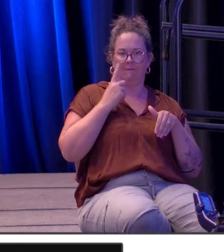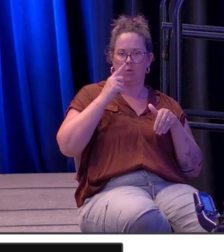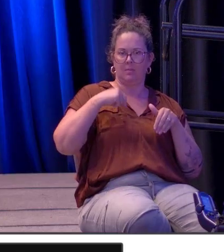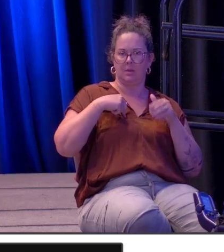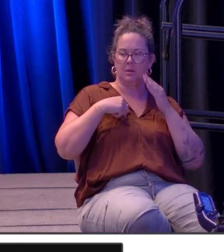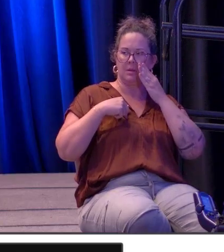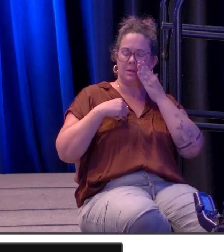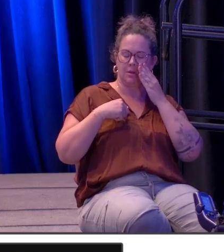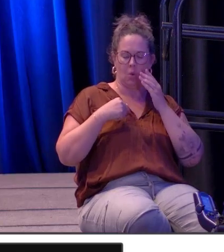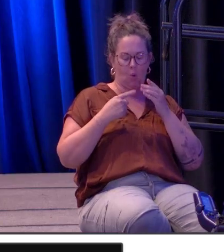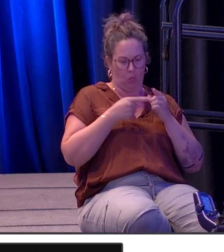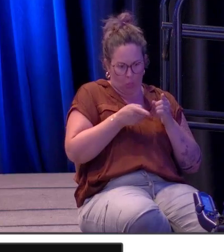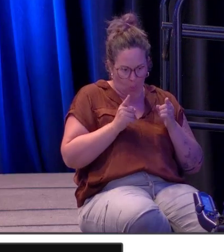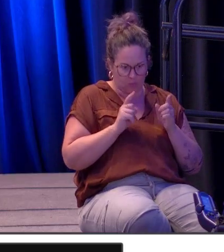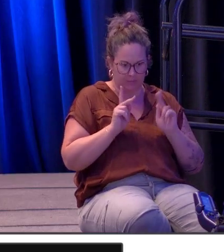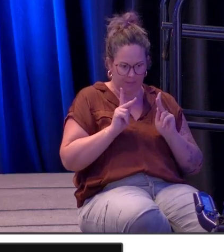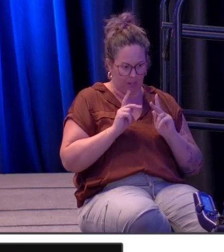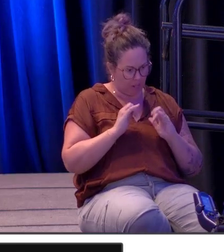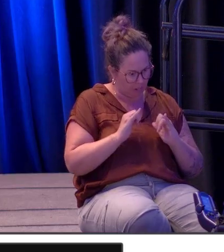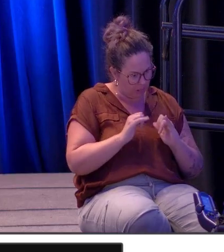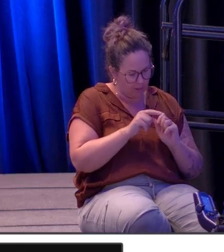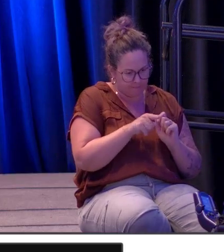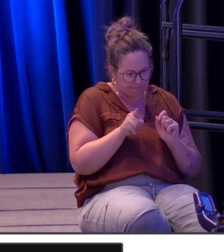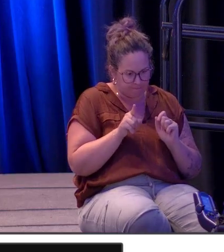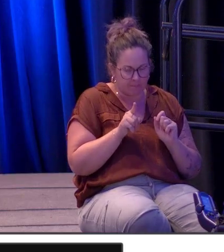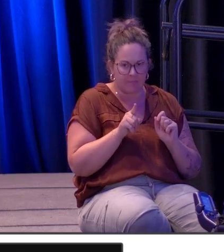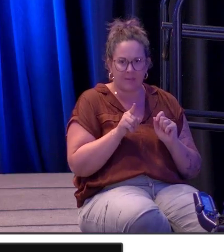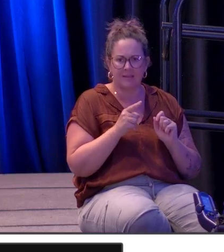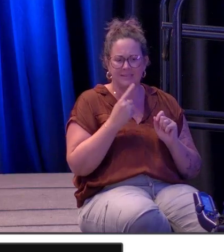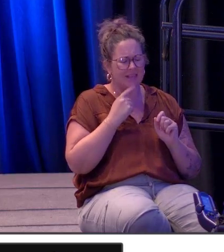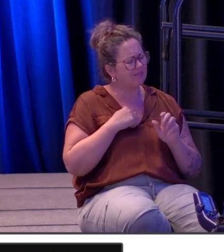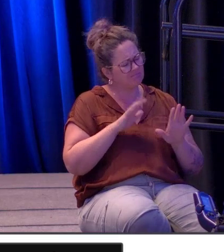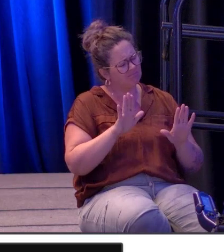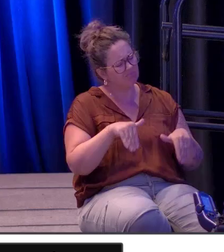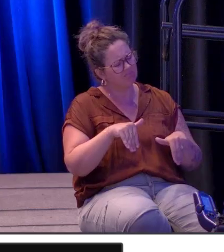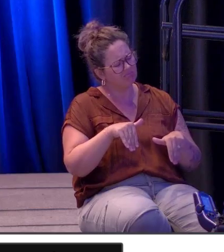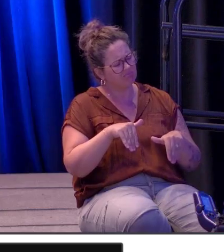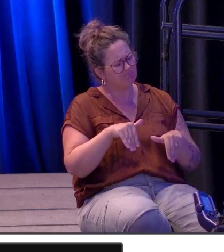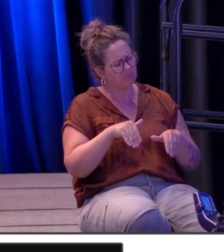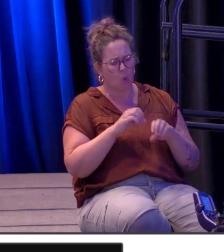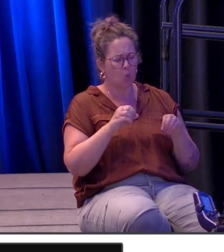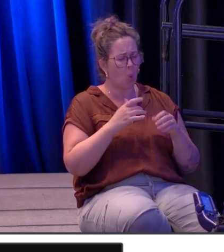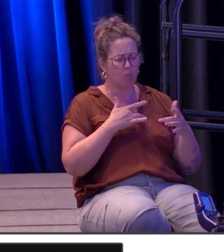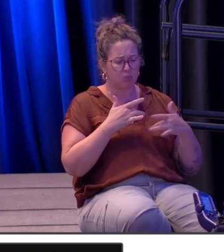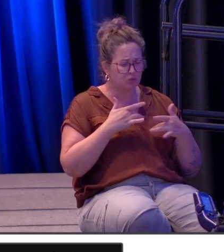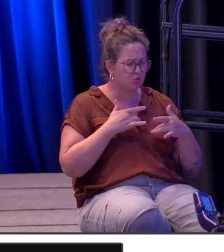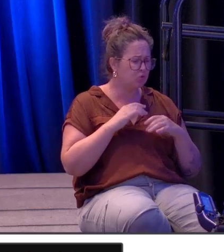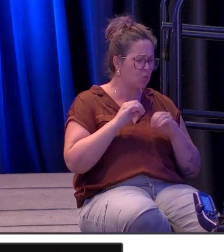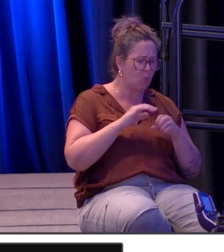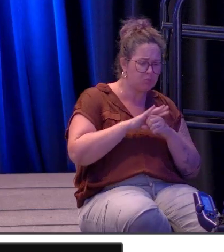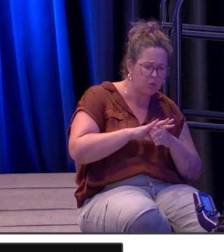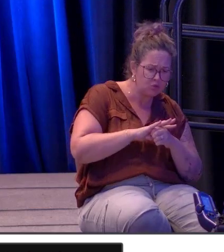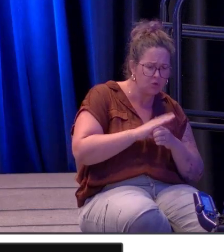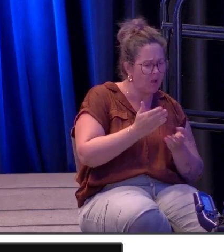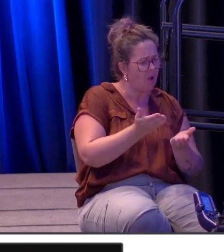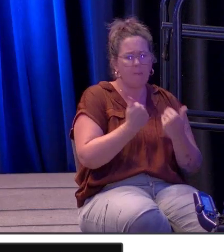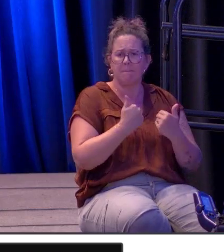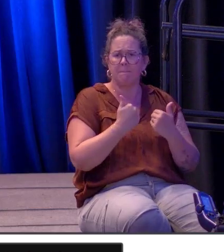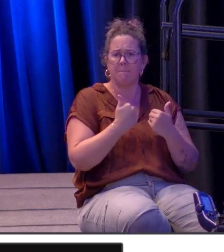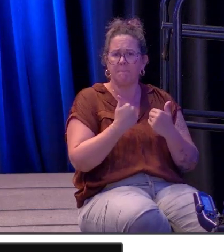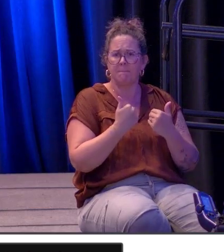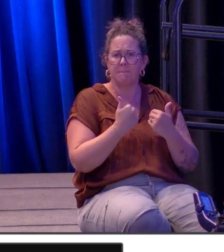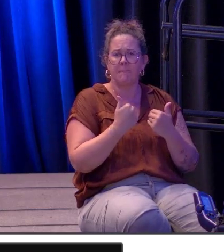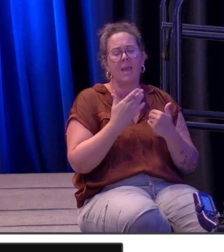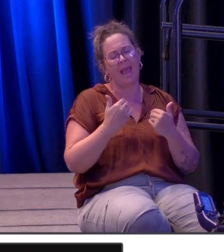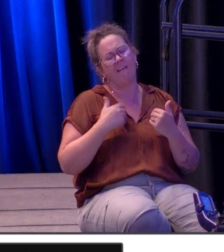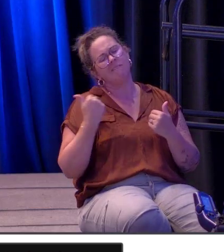of those individuals and saying, hey, no pressure, but come as you are. Or, hey, there's gonna be a quiet space